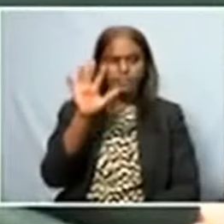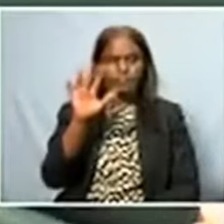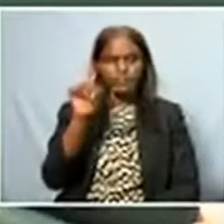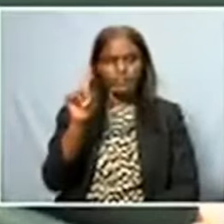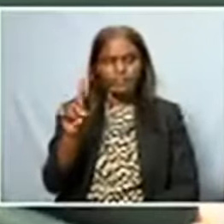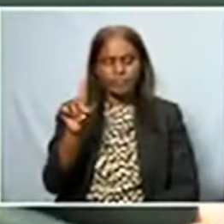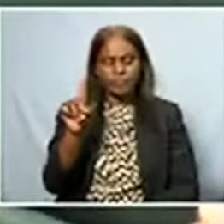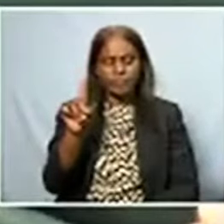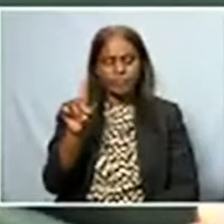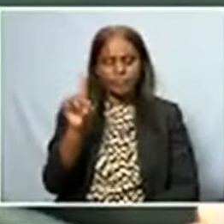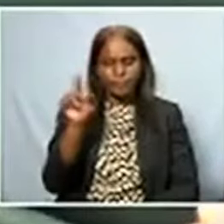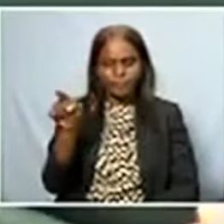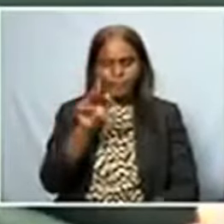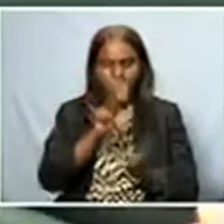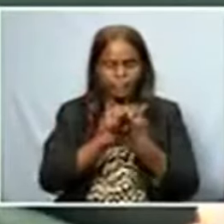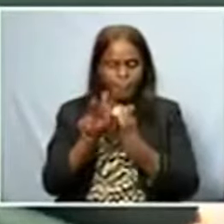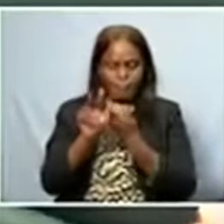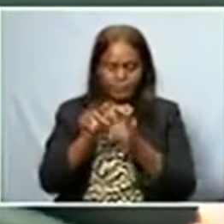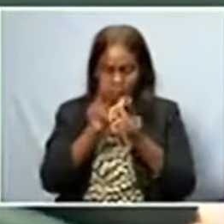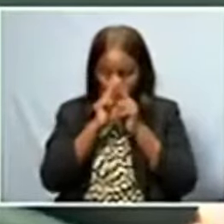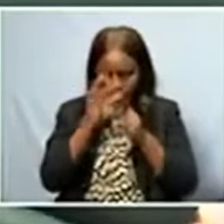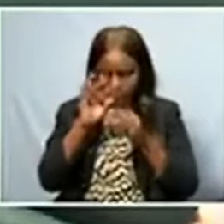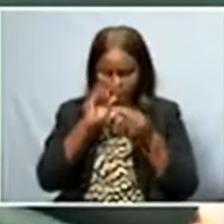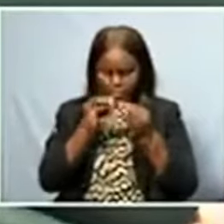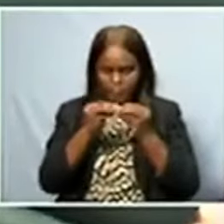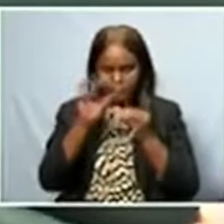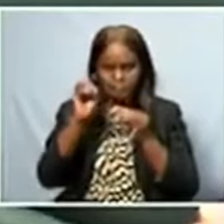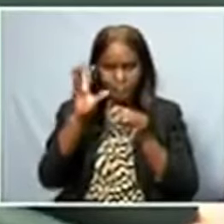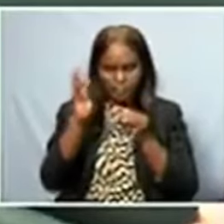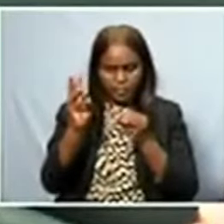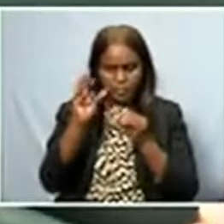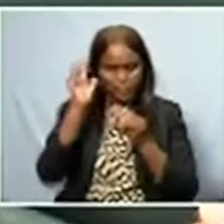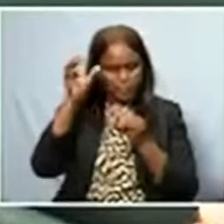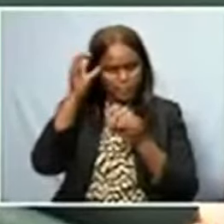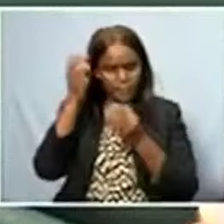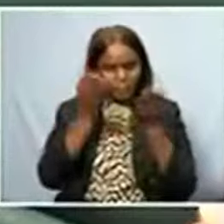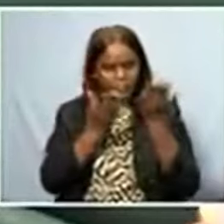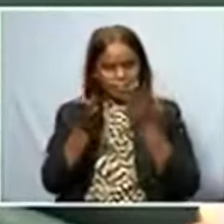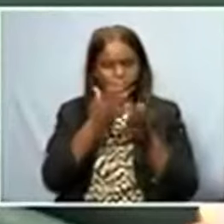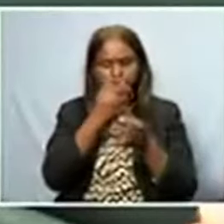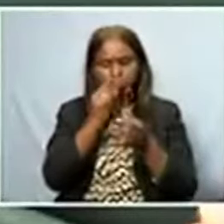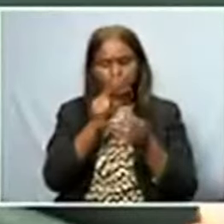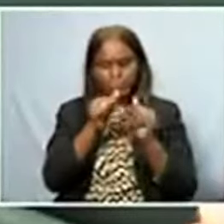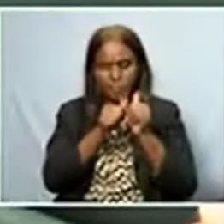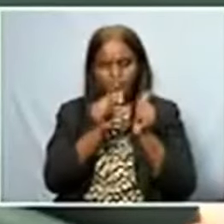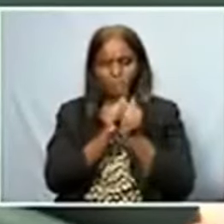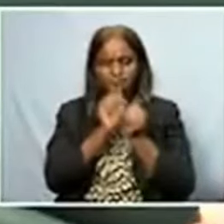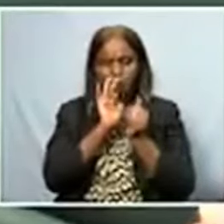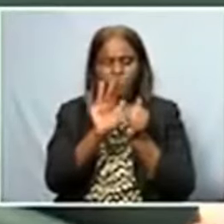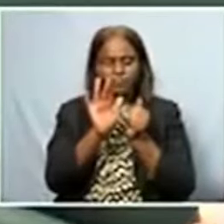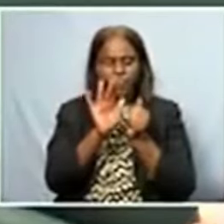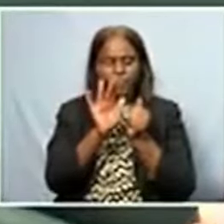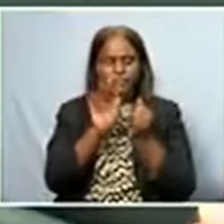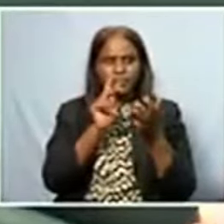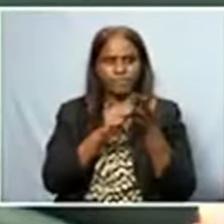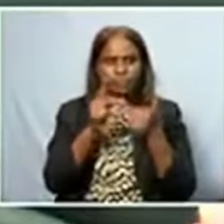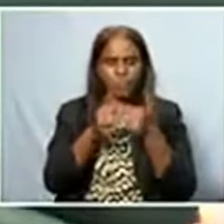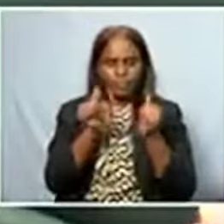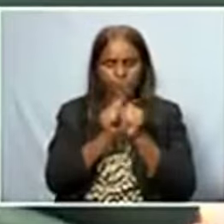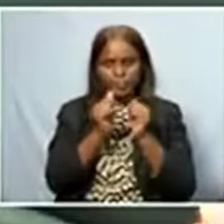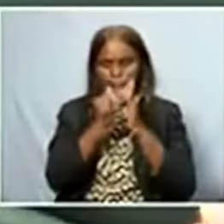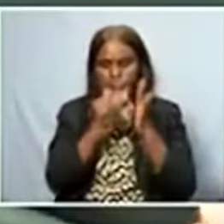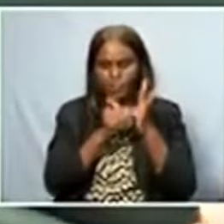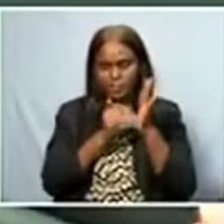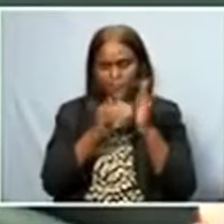21,118,851 be approved in respect of head 06, Civil Service Commission, in line with the programs as outlined